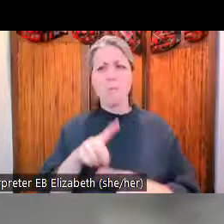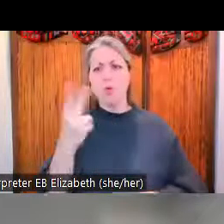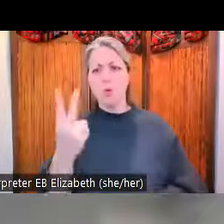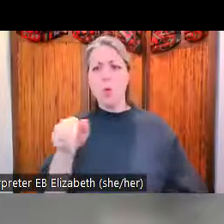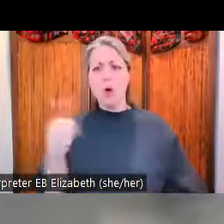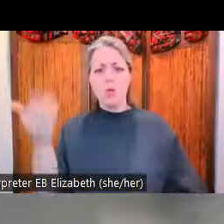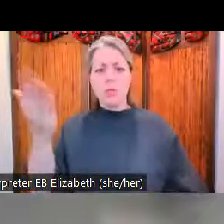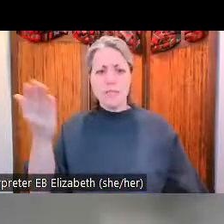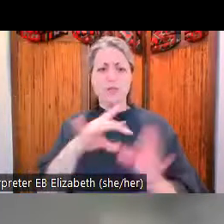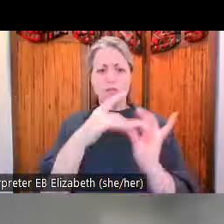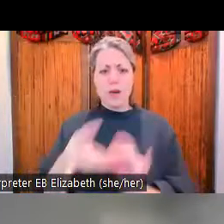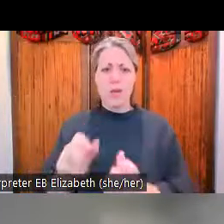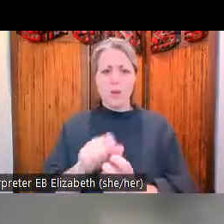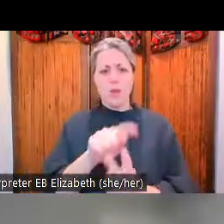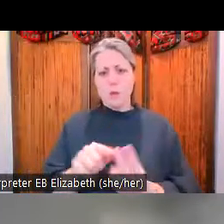initiatives.